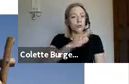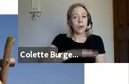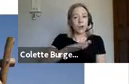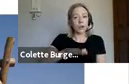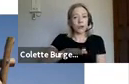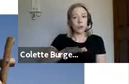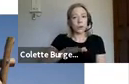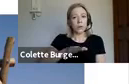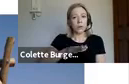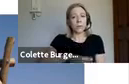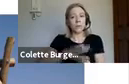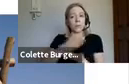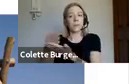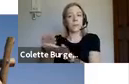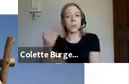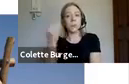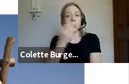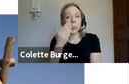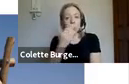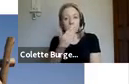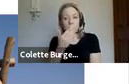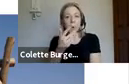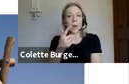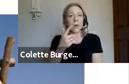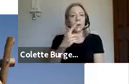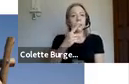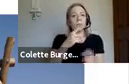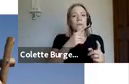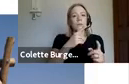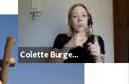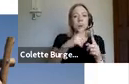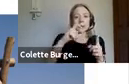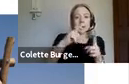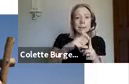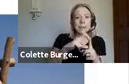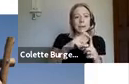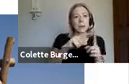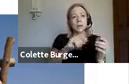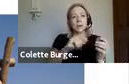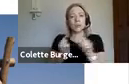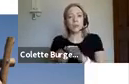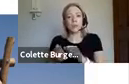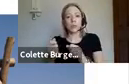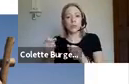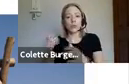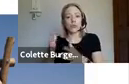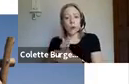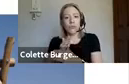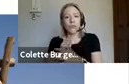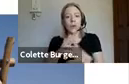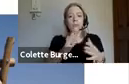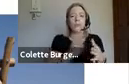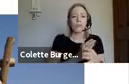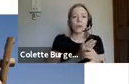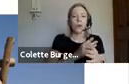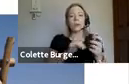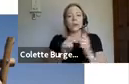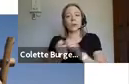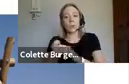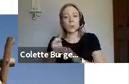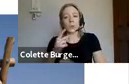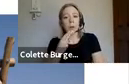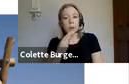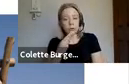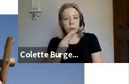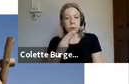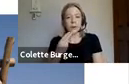from school to ECD, ECD to primary, even primary to secondary, grade to grade. We